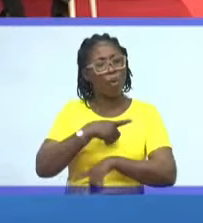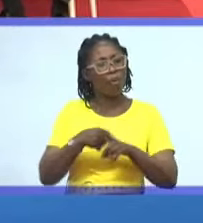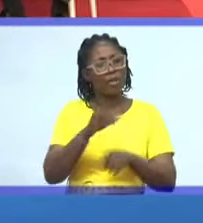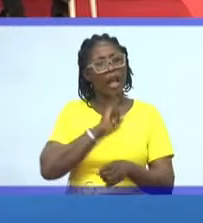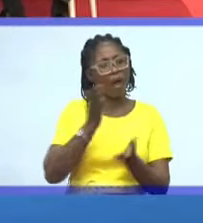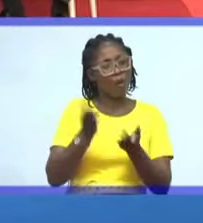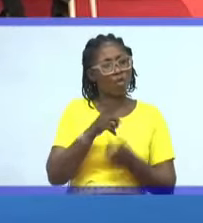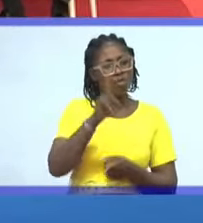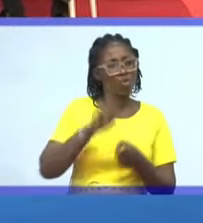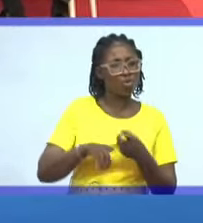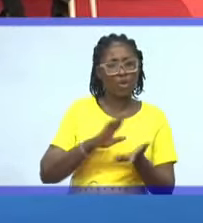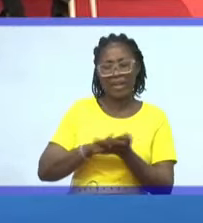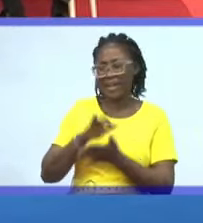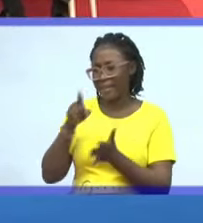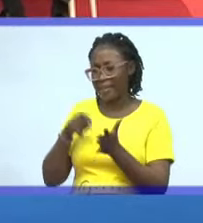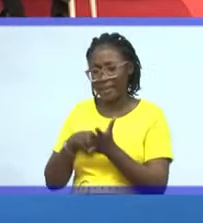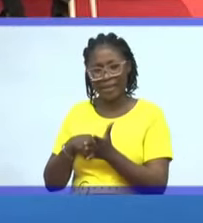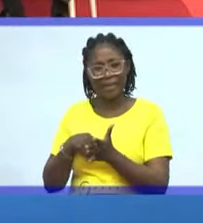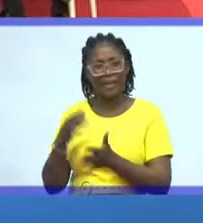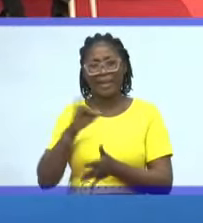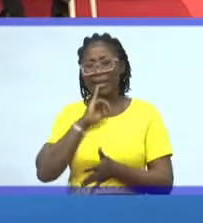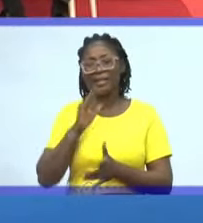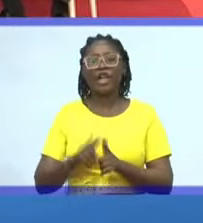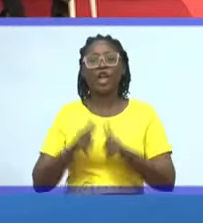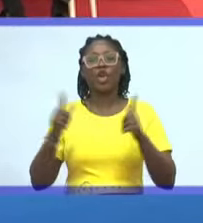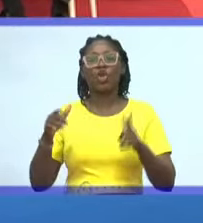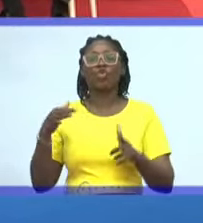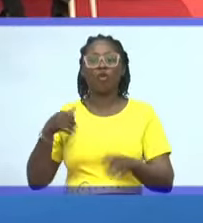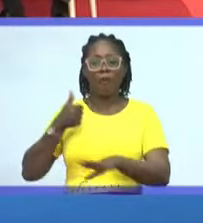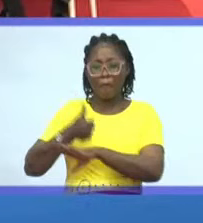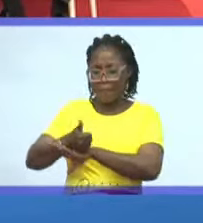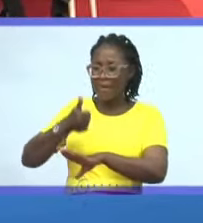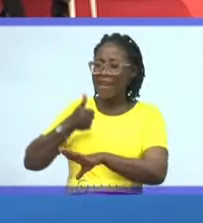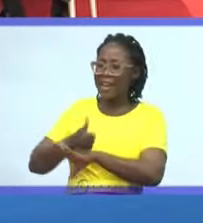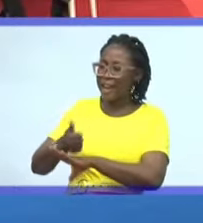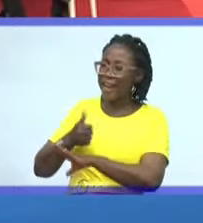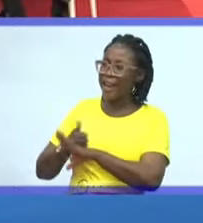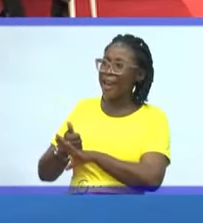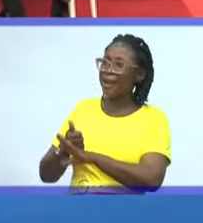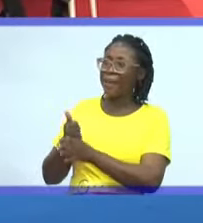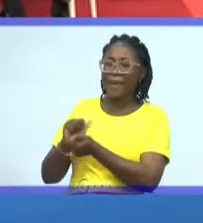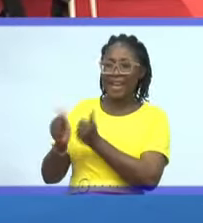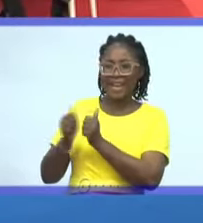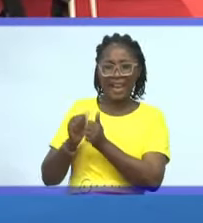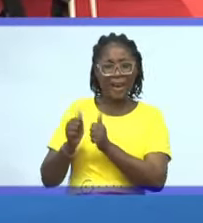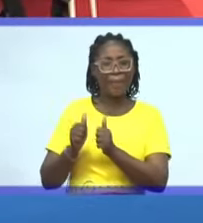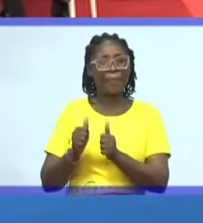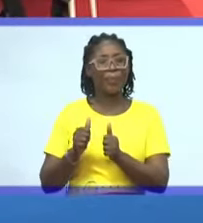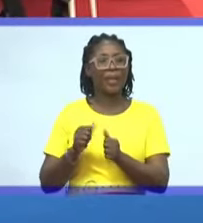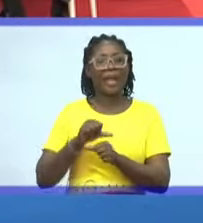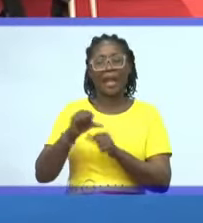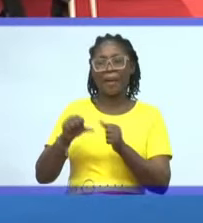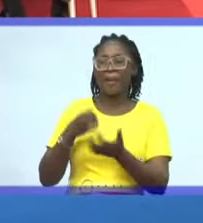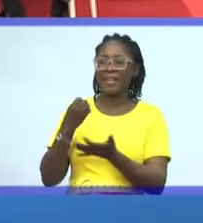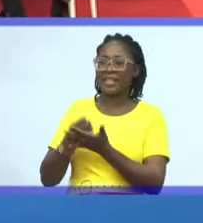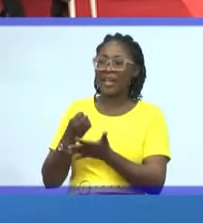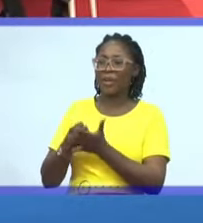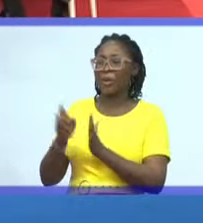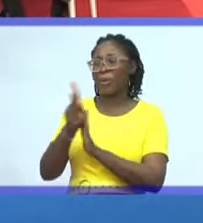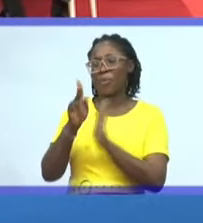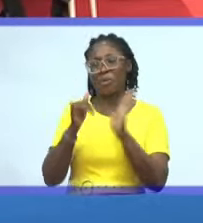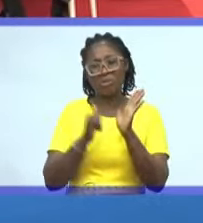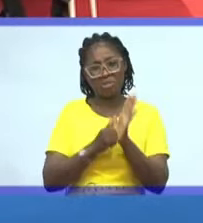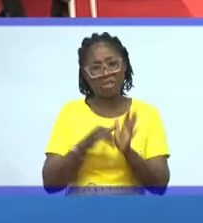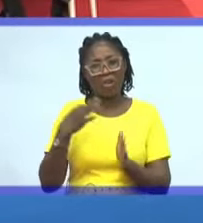and this is a very quick one. There is a lot of blame game around on the issue of the fiscal part of the economy, the policies of